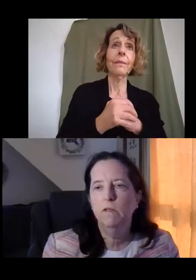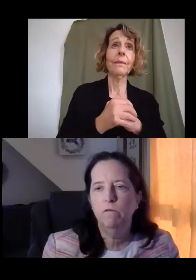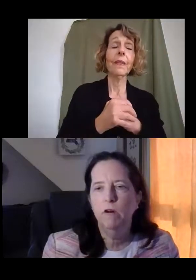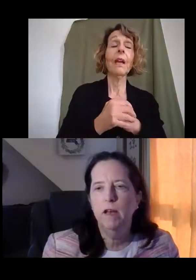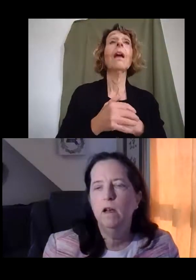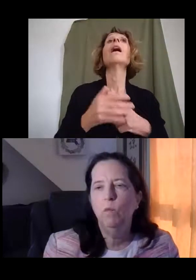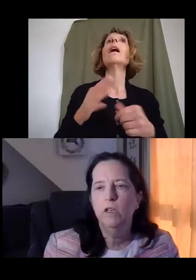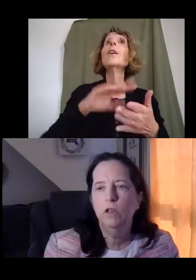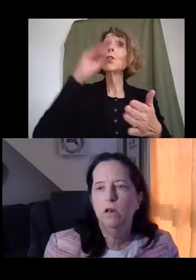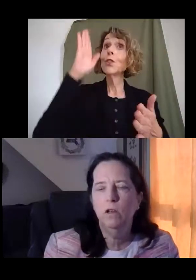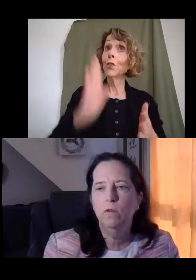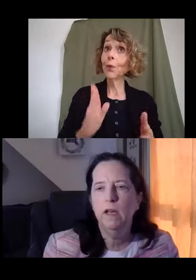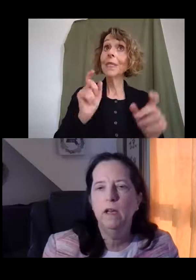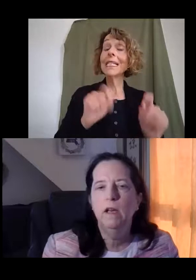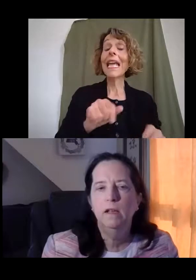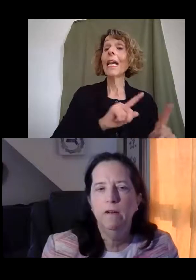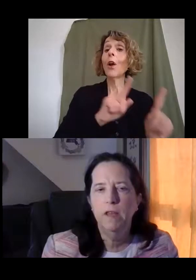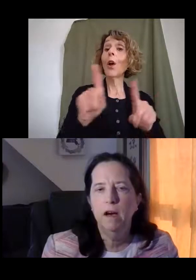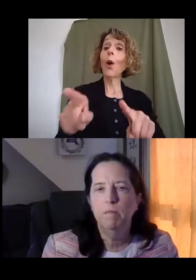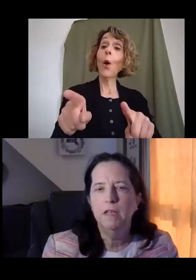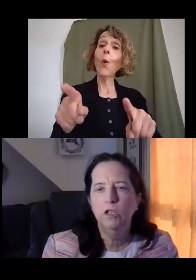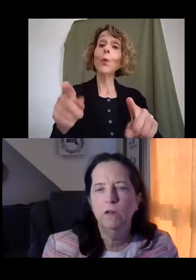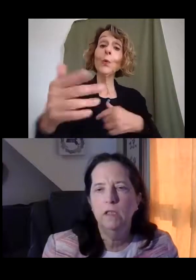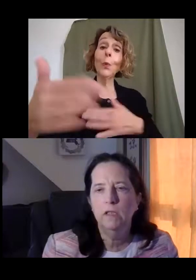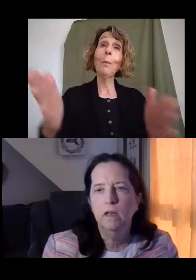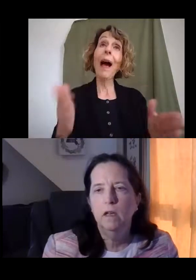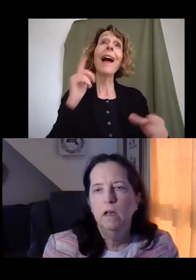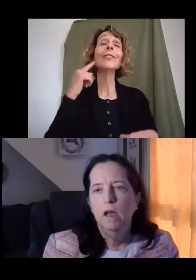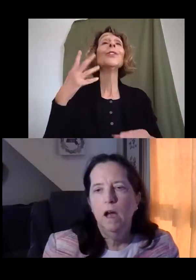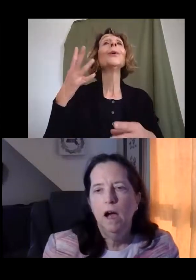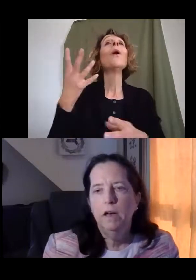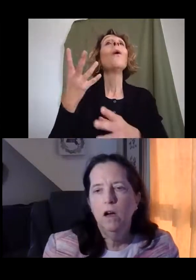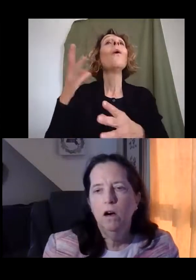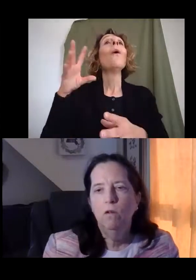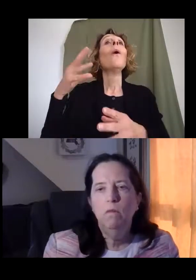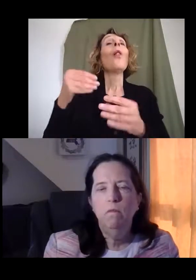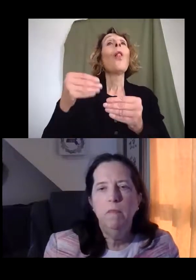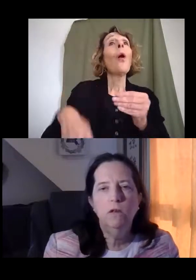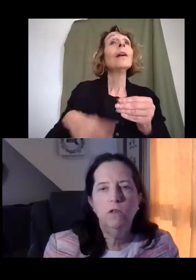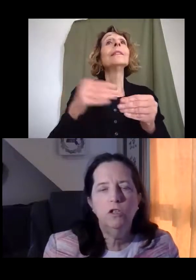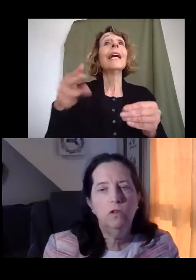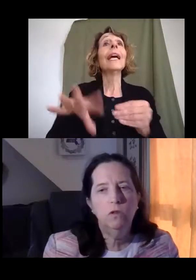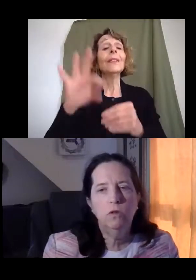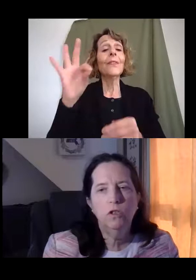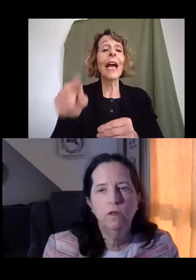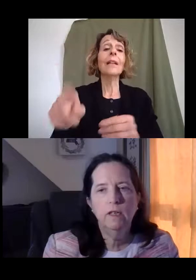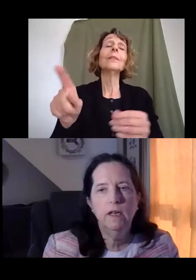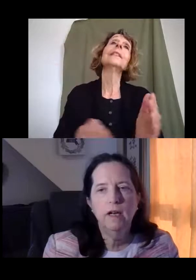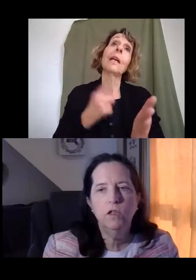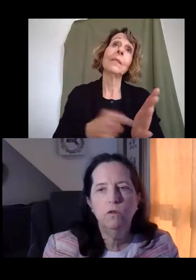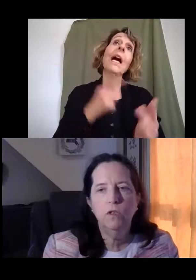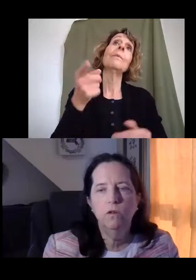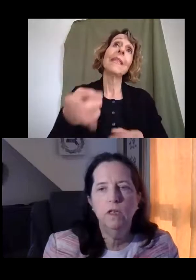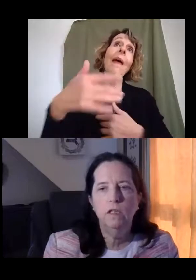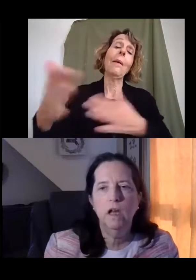of different winter clothing left there by students. I know middle school students and